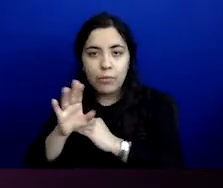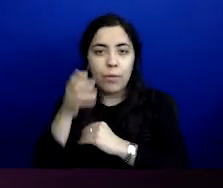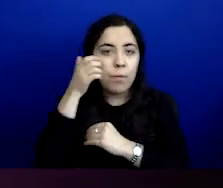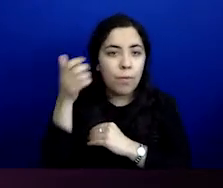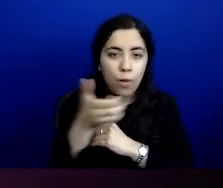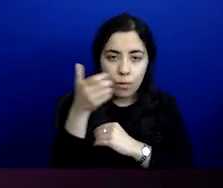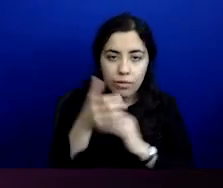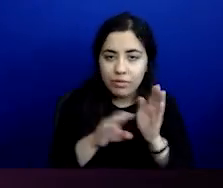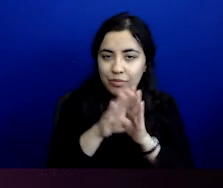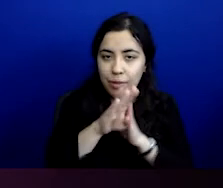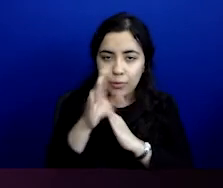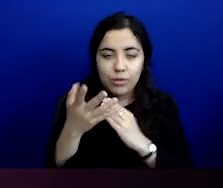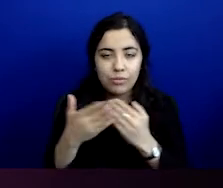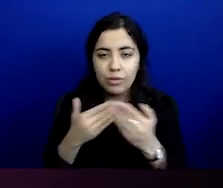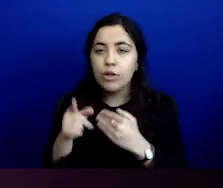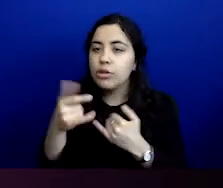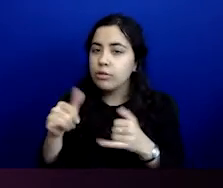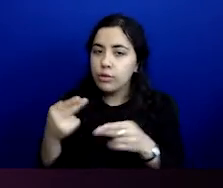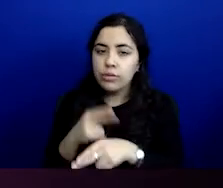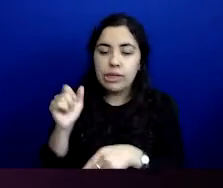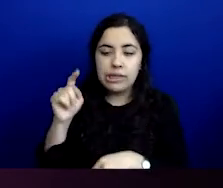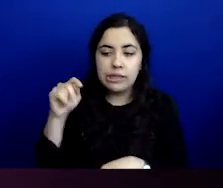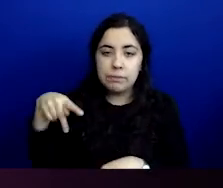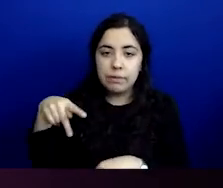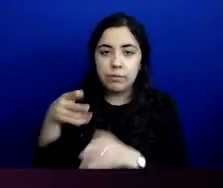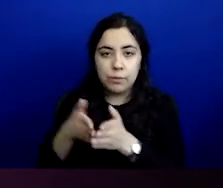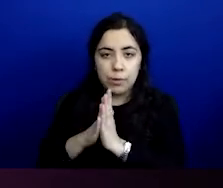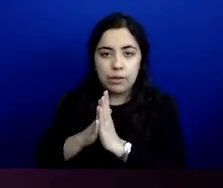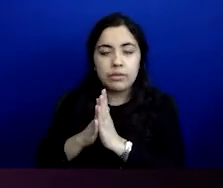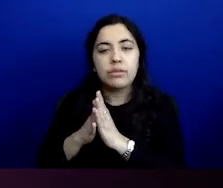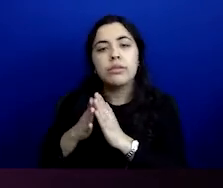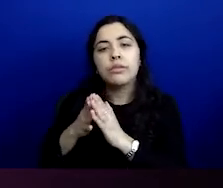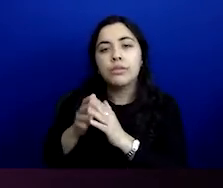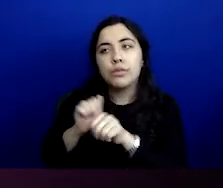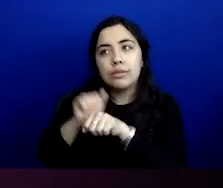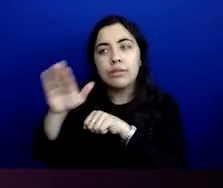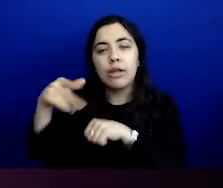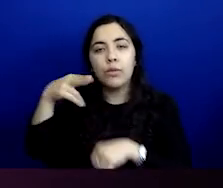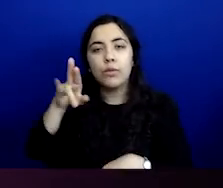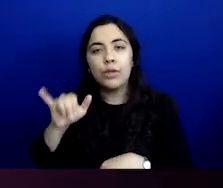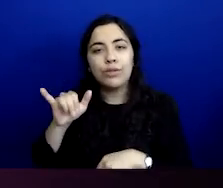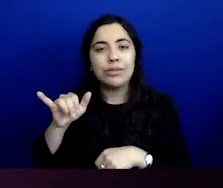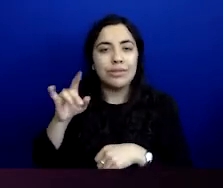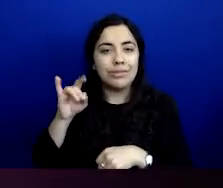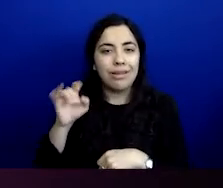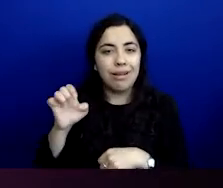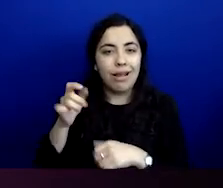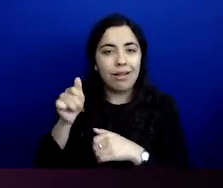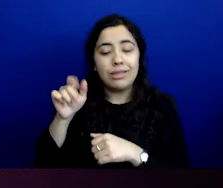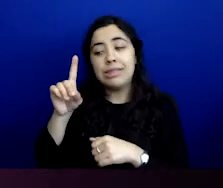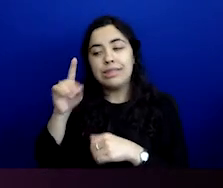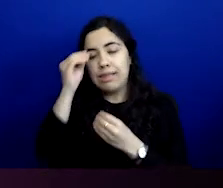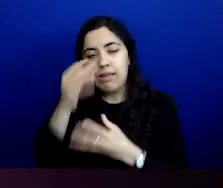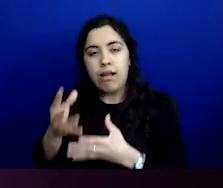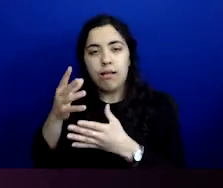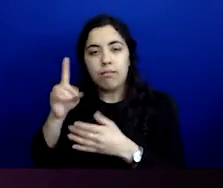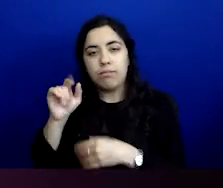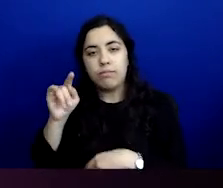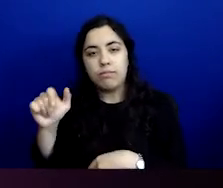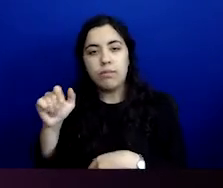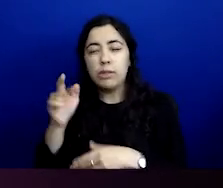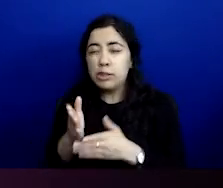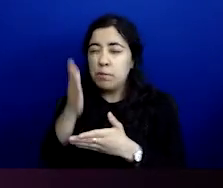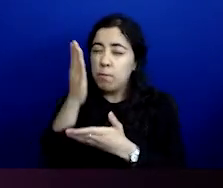still essentially using HTTP requests to send and query data and things like that, but with a small caveat. And there are a